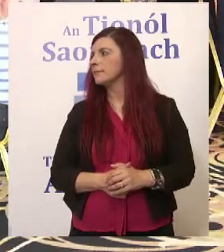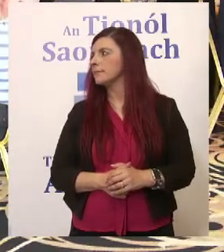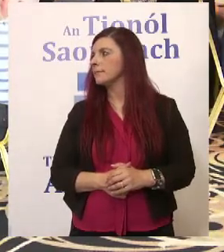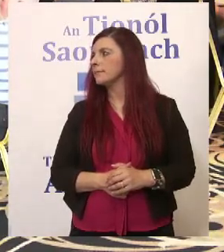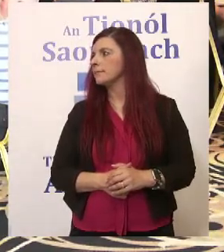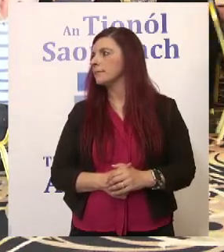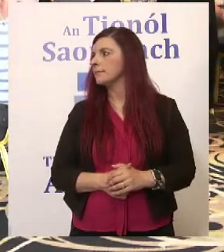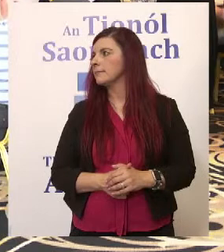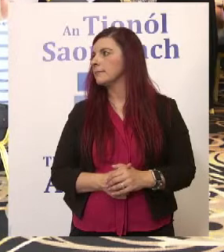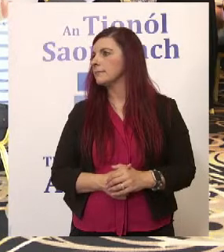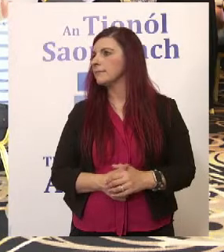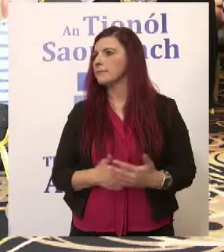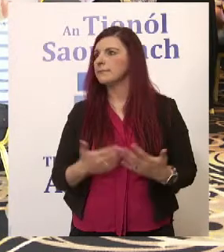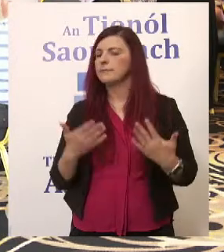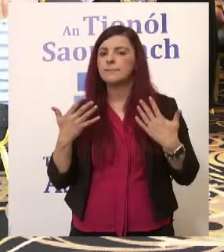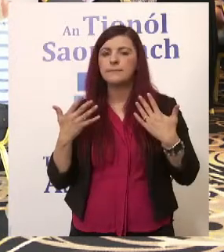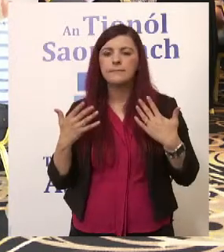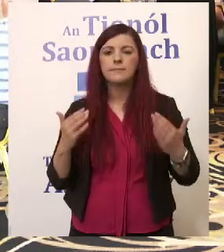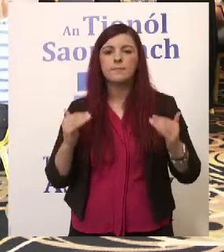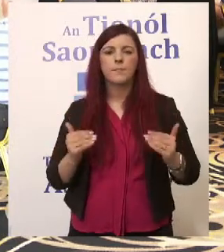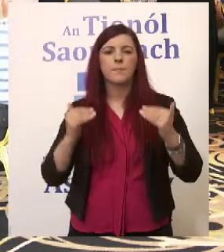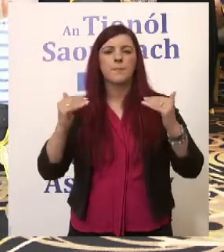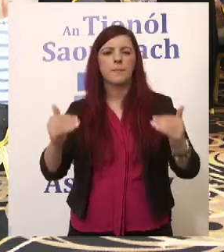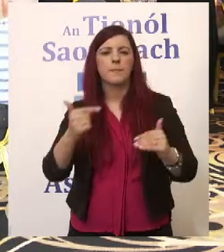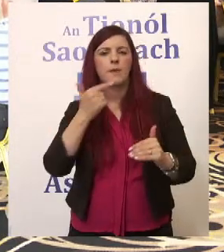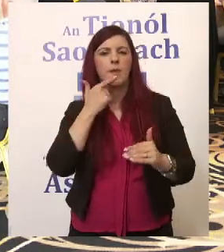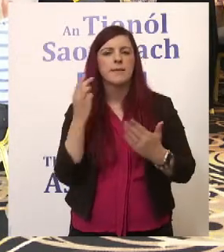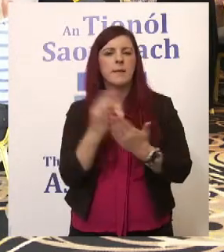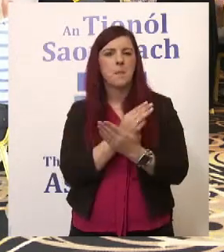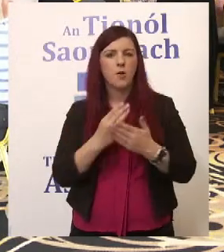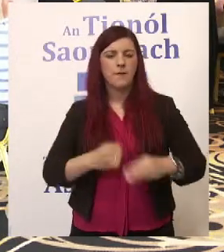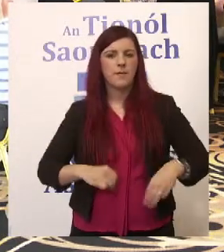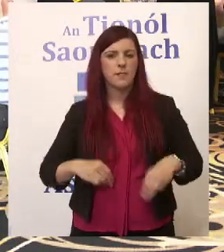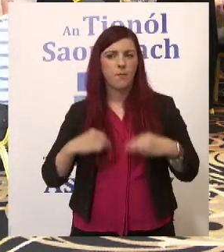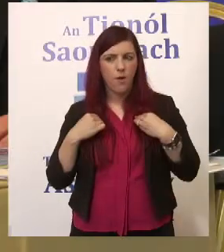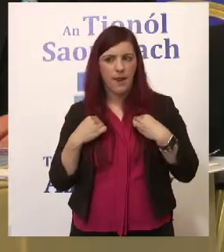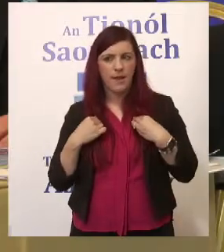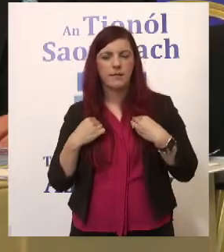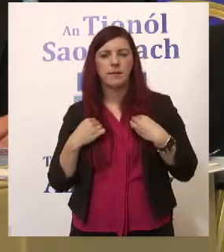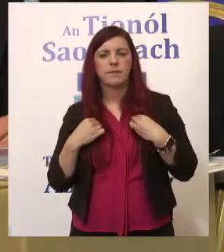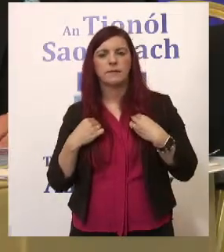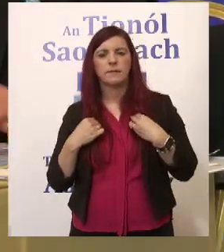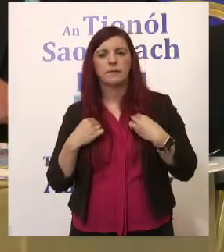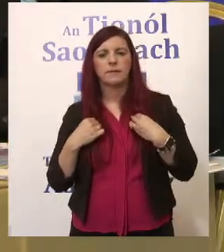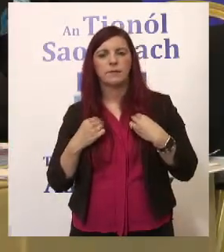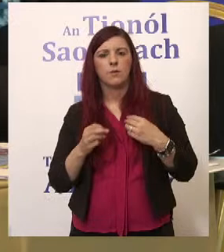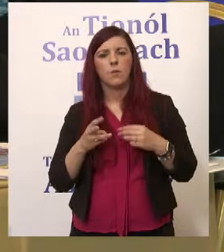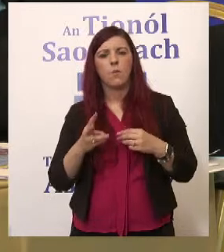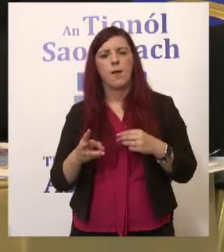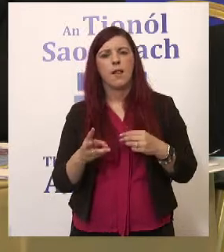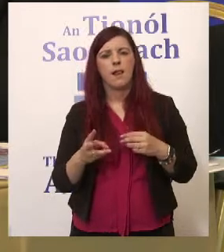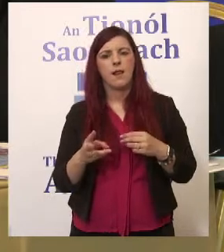So now we move on to our second part of the morning, and we're going to have